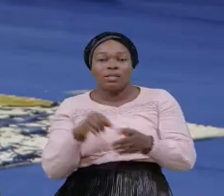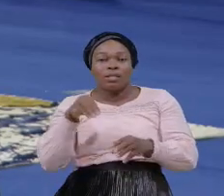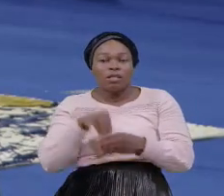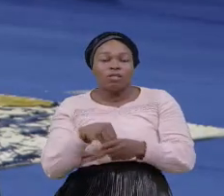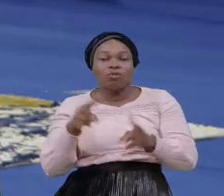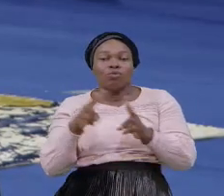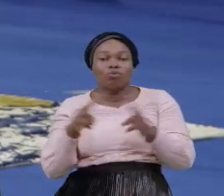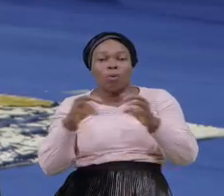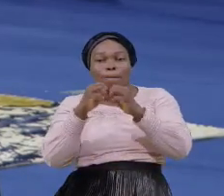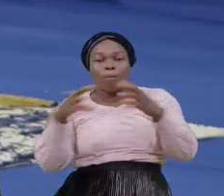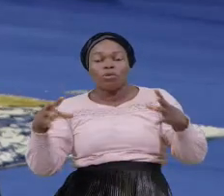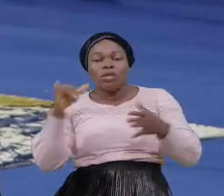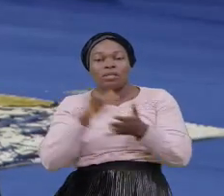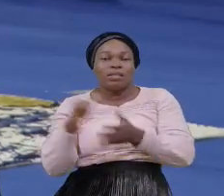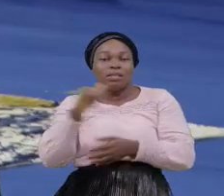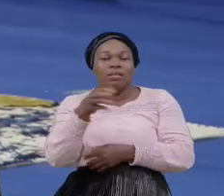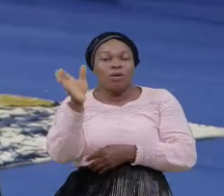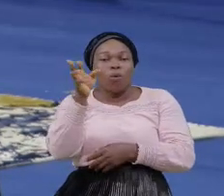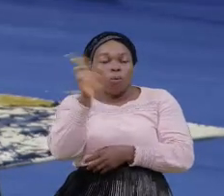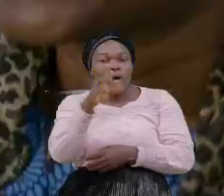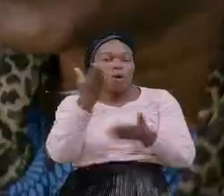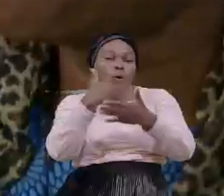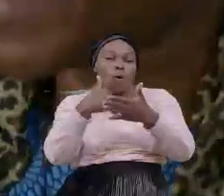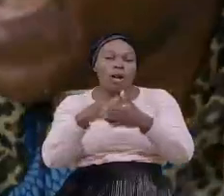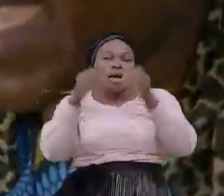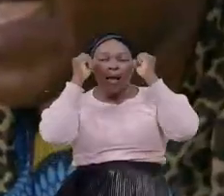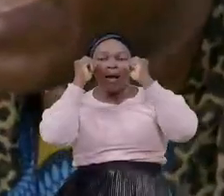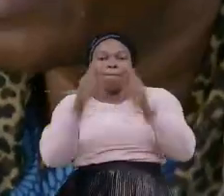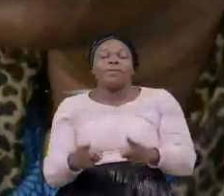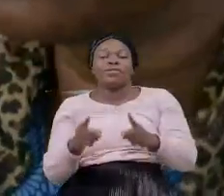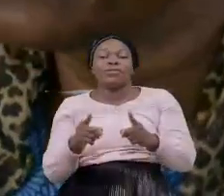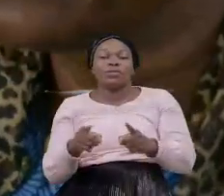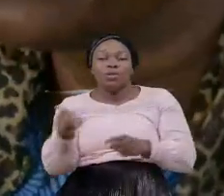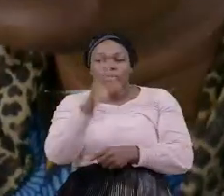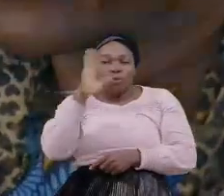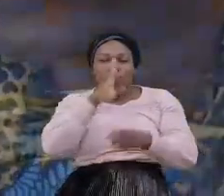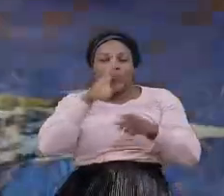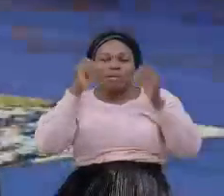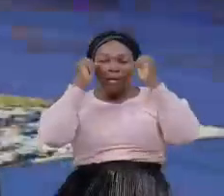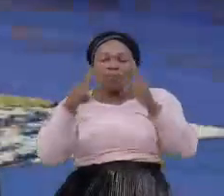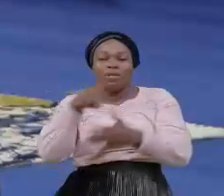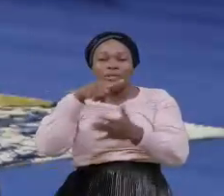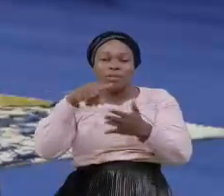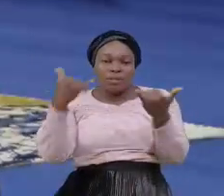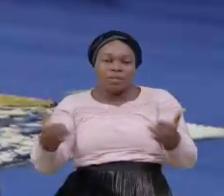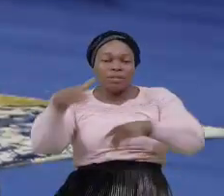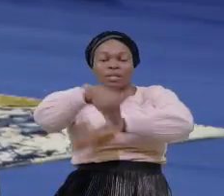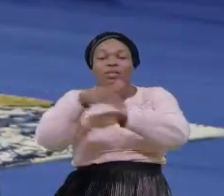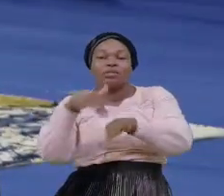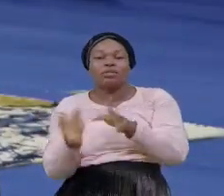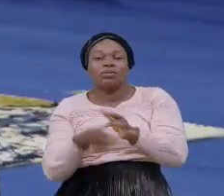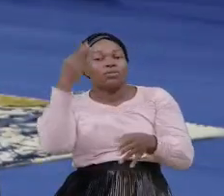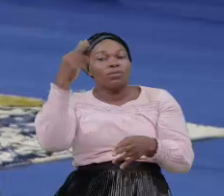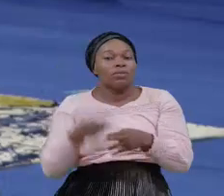all amazed. You'll be amazed tonight. You'll be surprised tonight how quickly